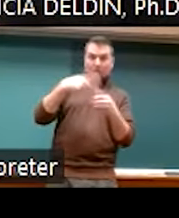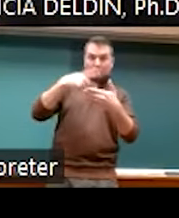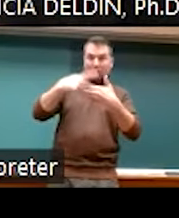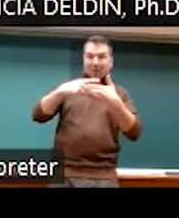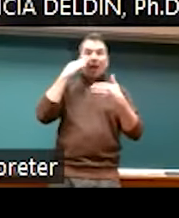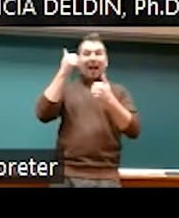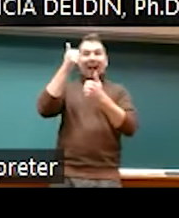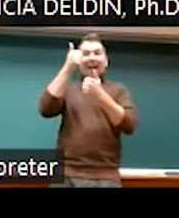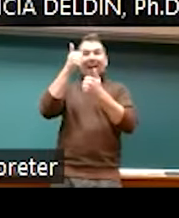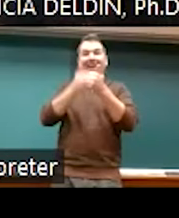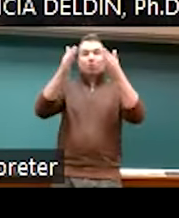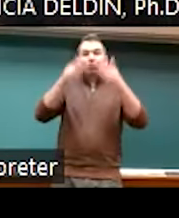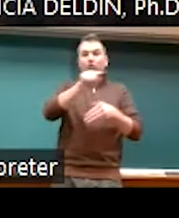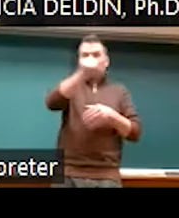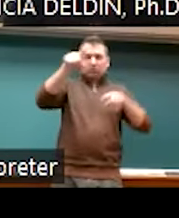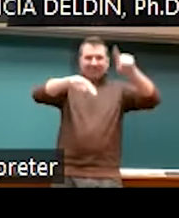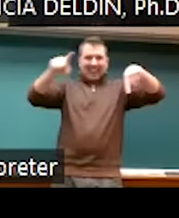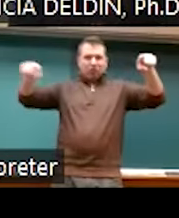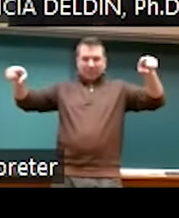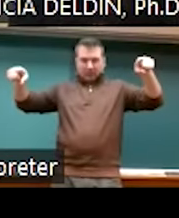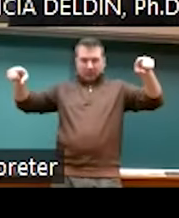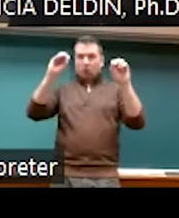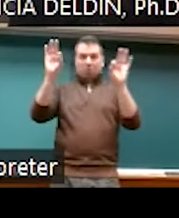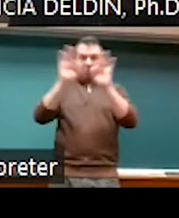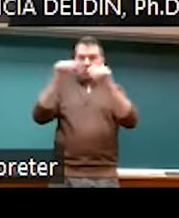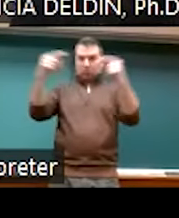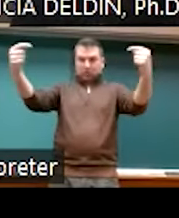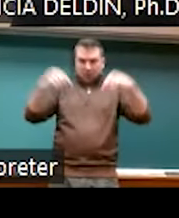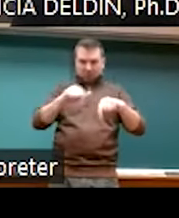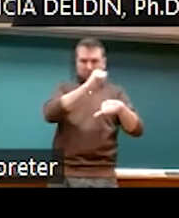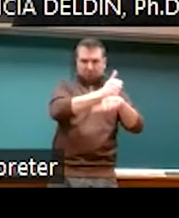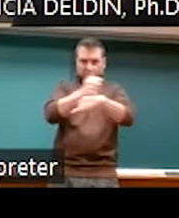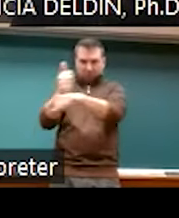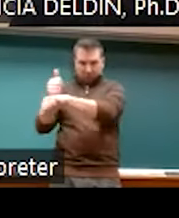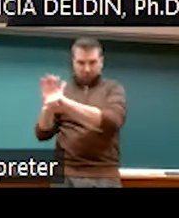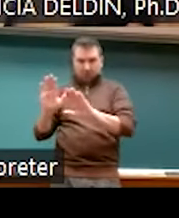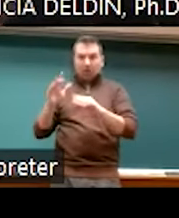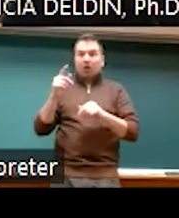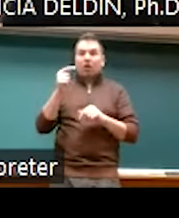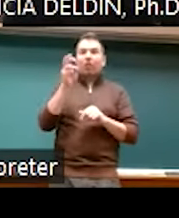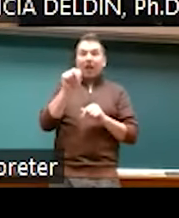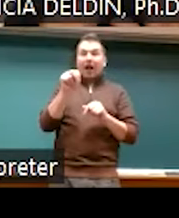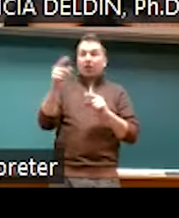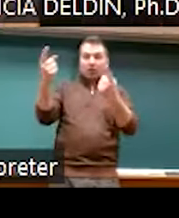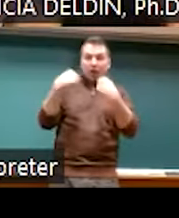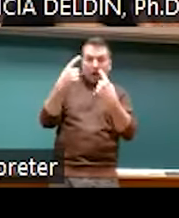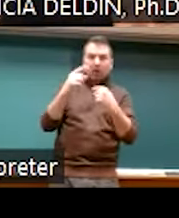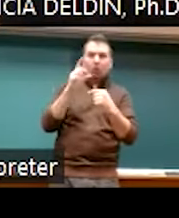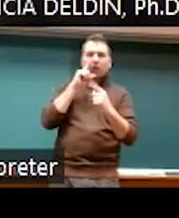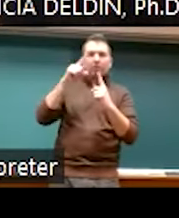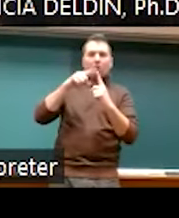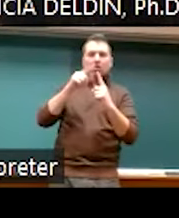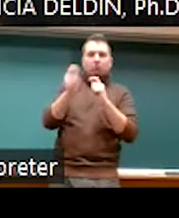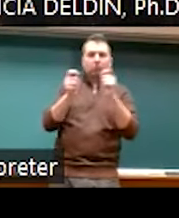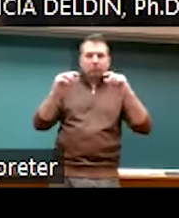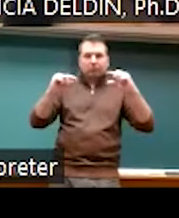have to eat. And then you gain points for meeting your goals. So let me break that down. So these 15, we started with 15 meetings.